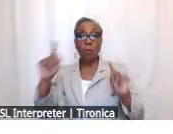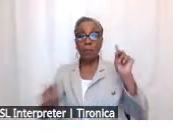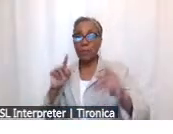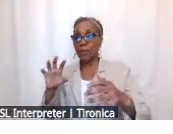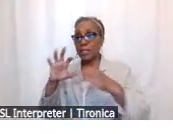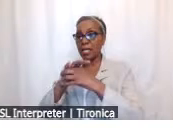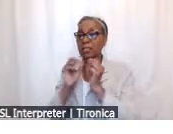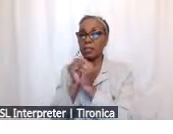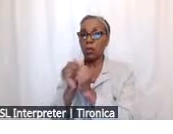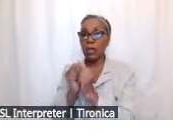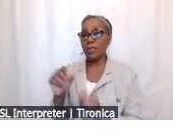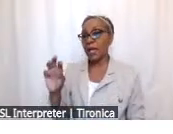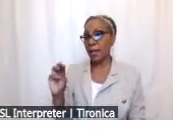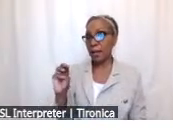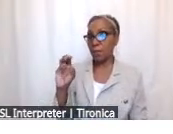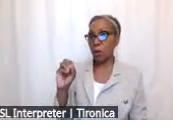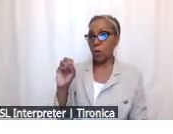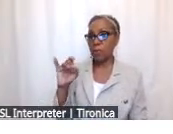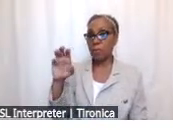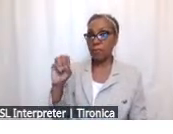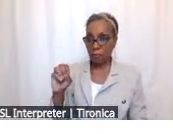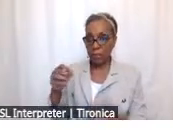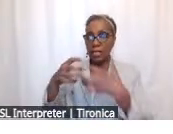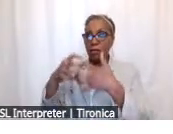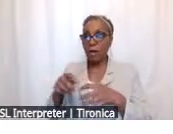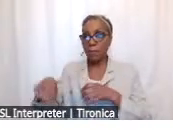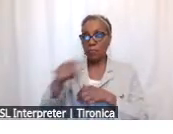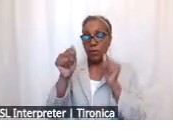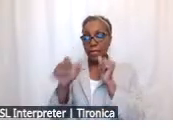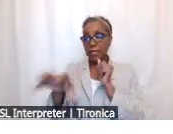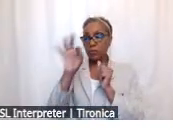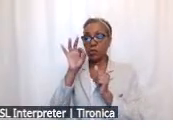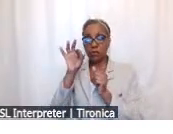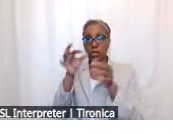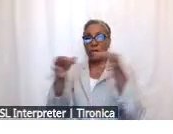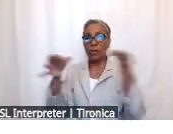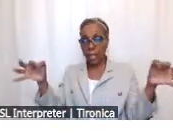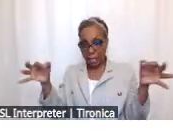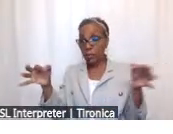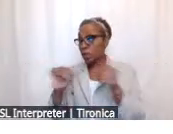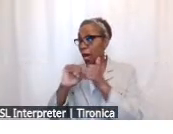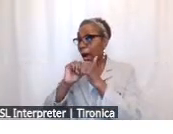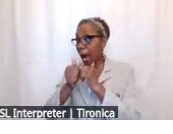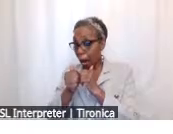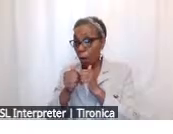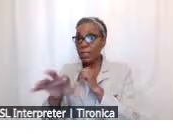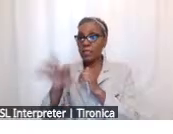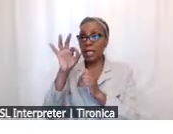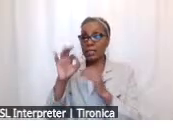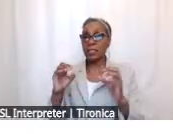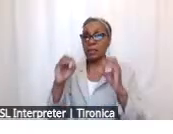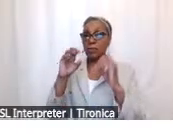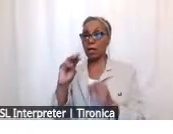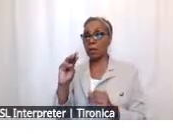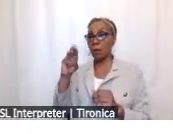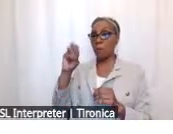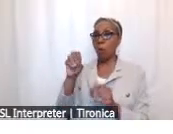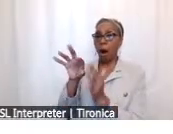with a mobile device, you can choose your language channel by selecting the More option,